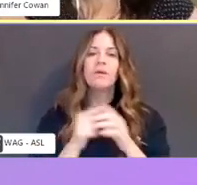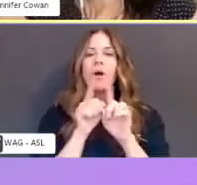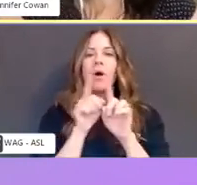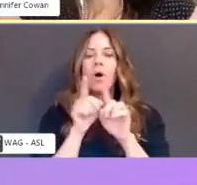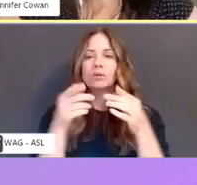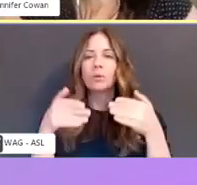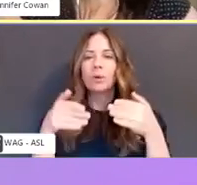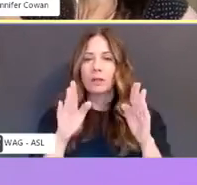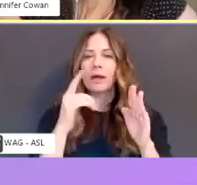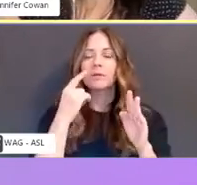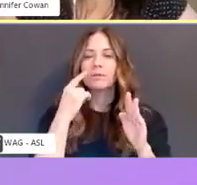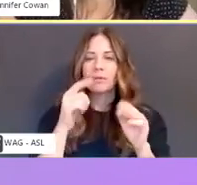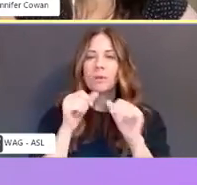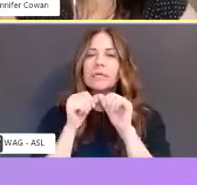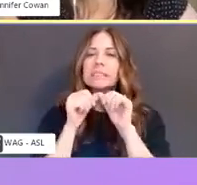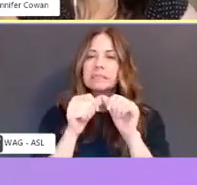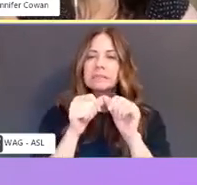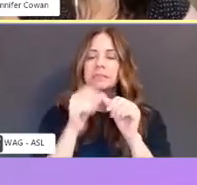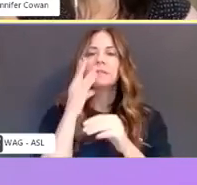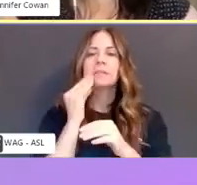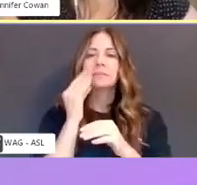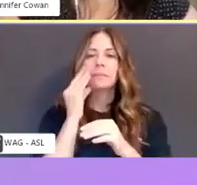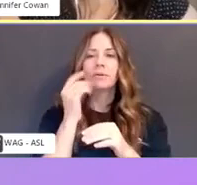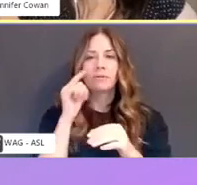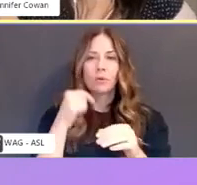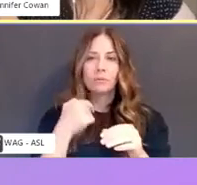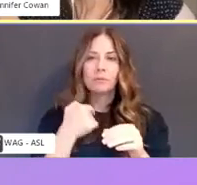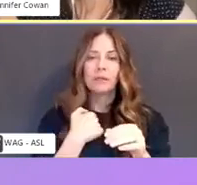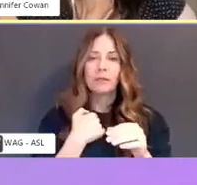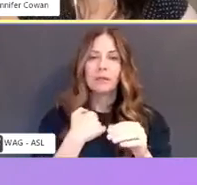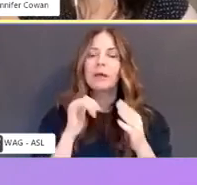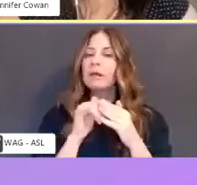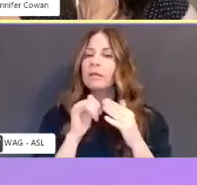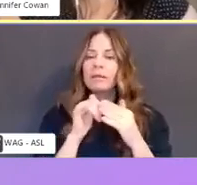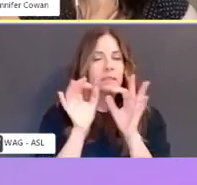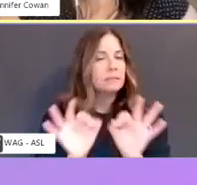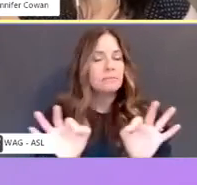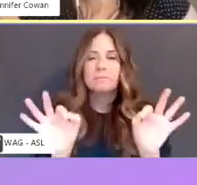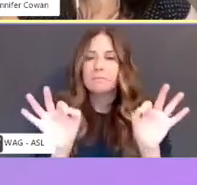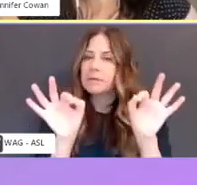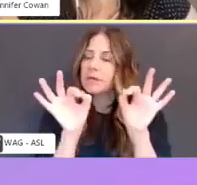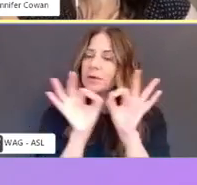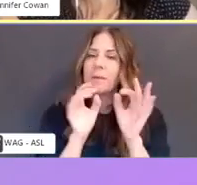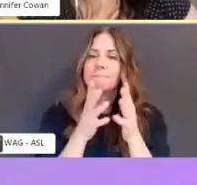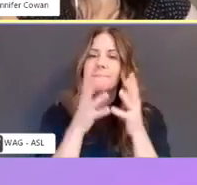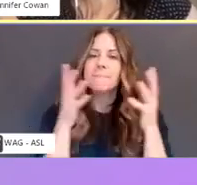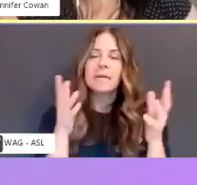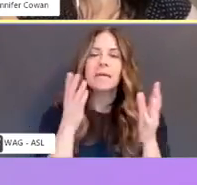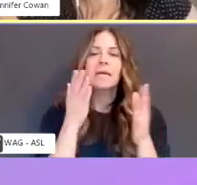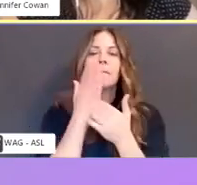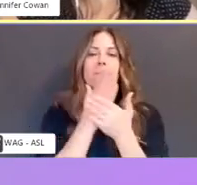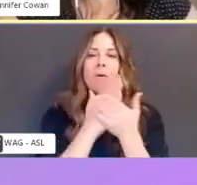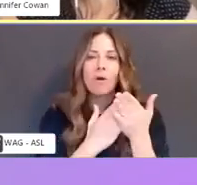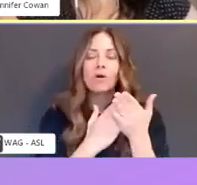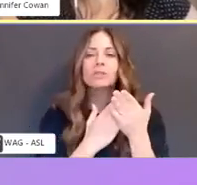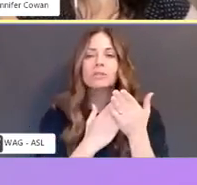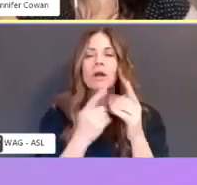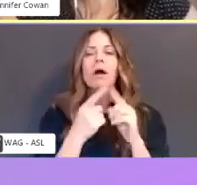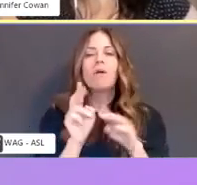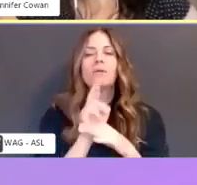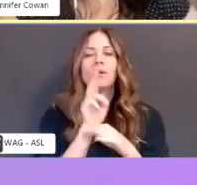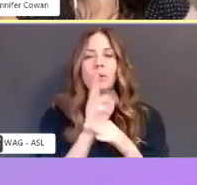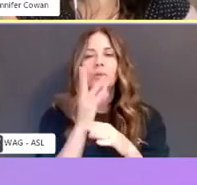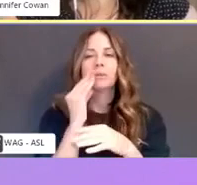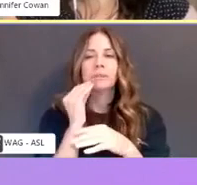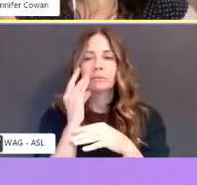allows for a consistent experience. And for me, that's imperative and a really big part of a user